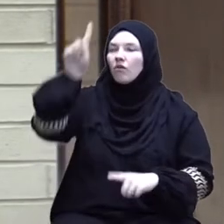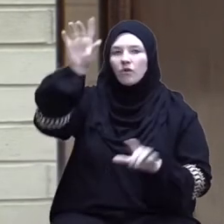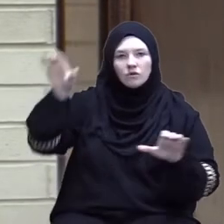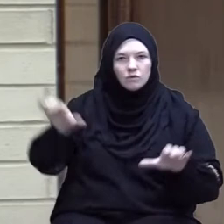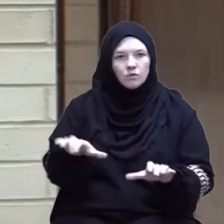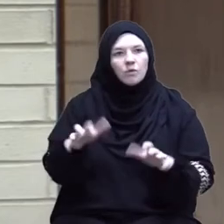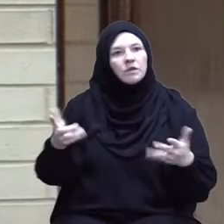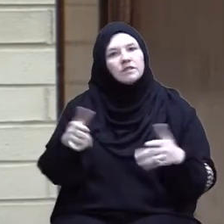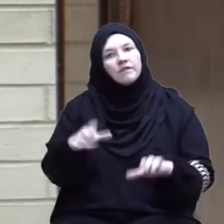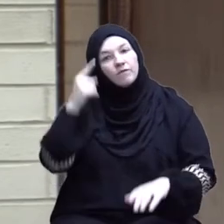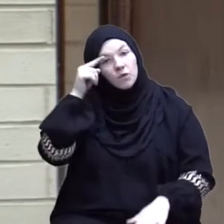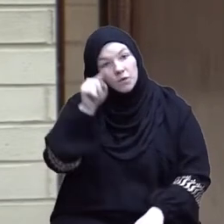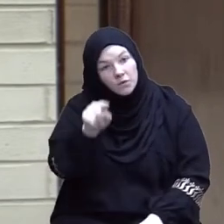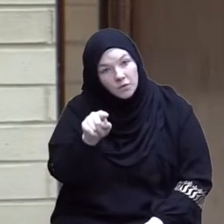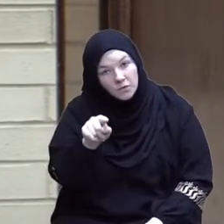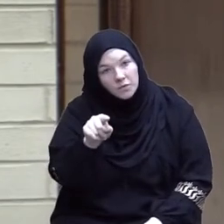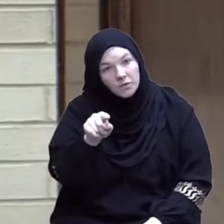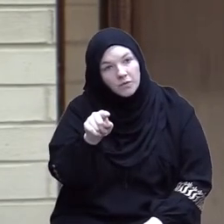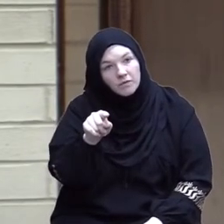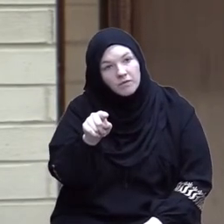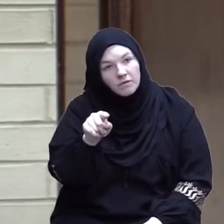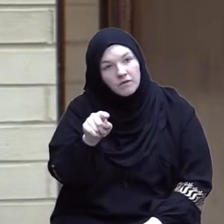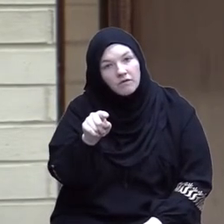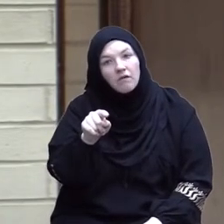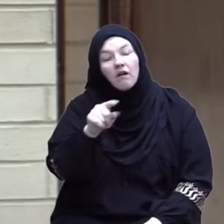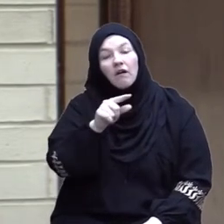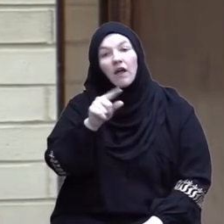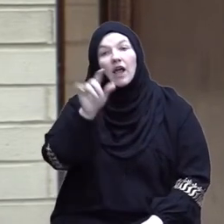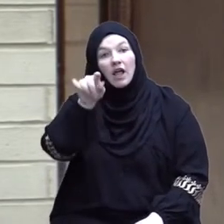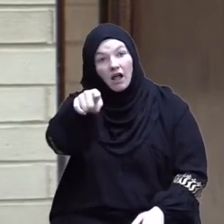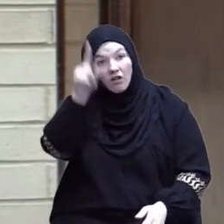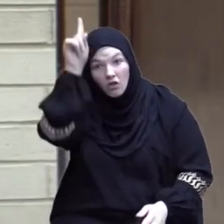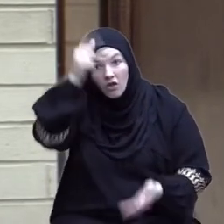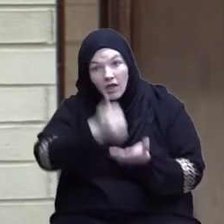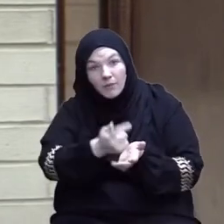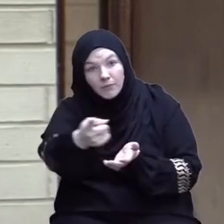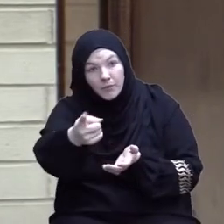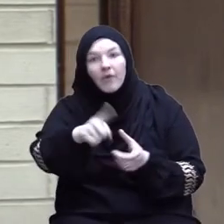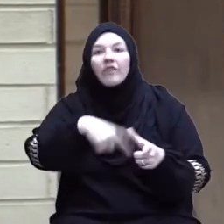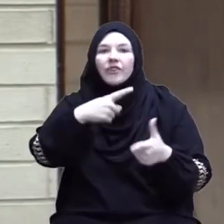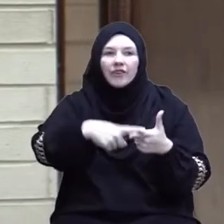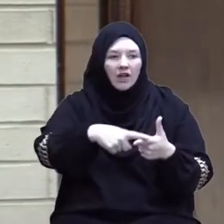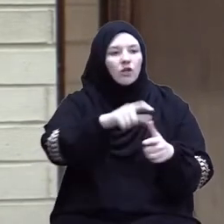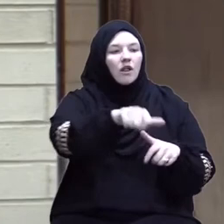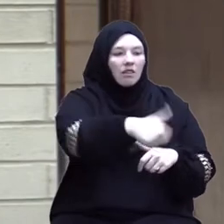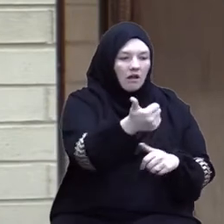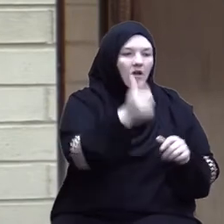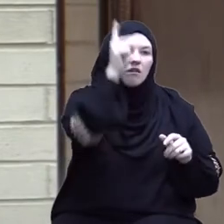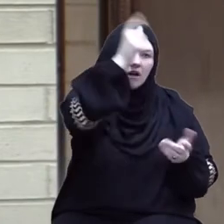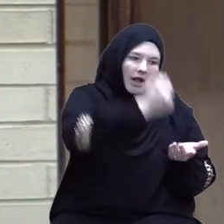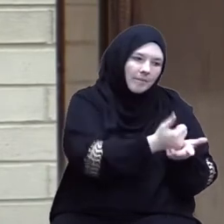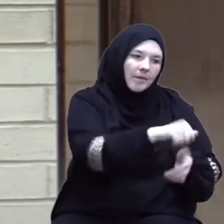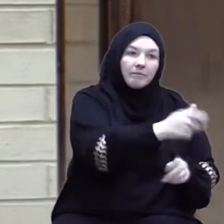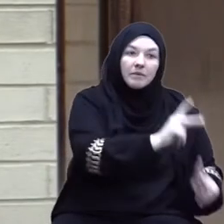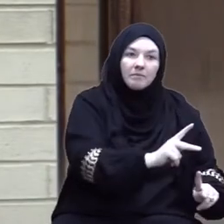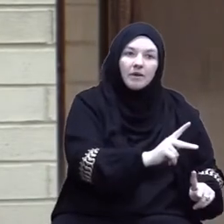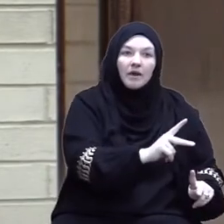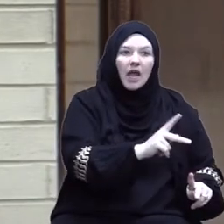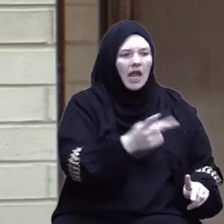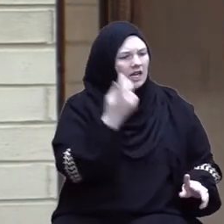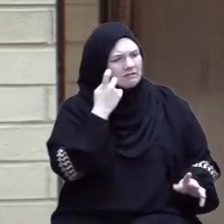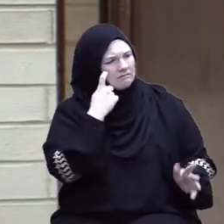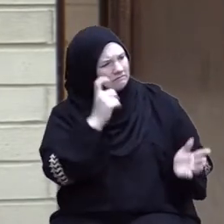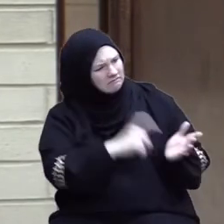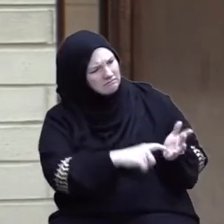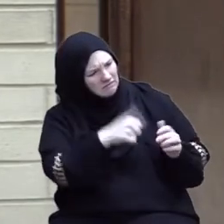for you. Let Him do it with others as well. And you become the tool in the hands of Allah. What